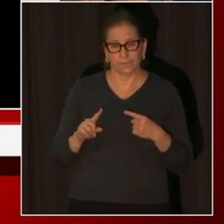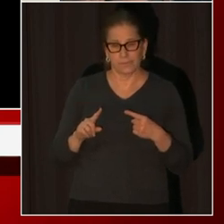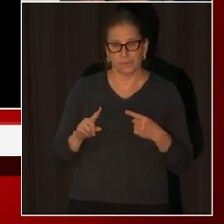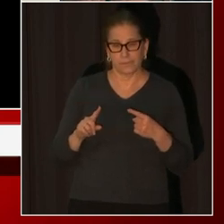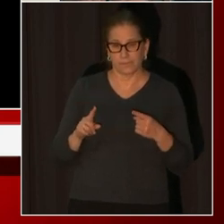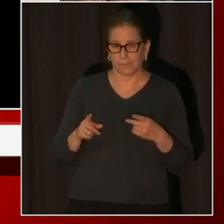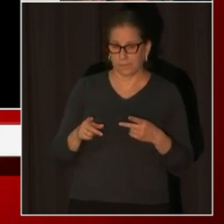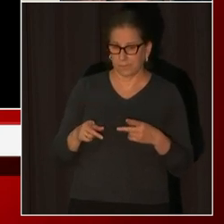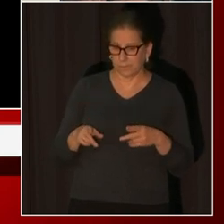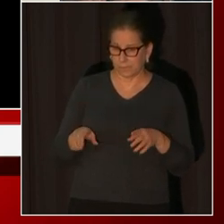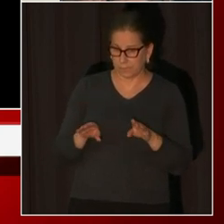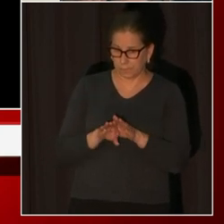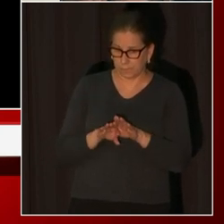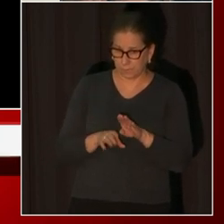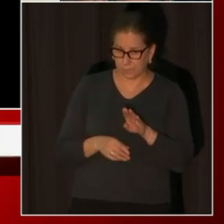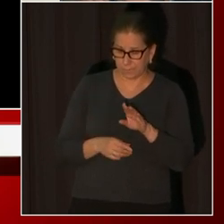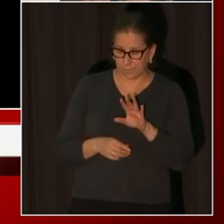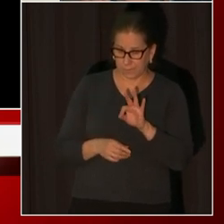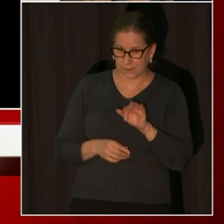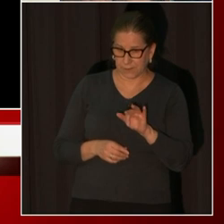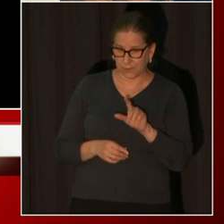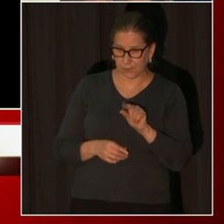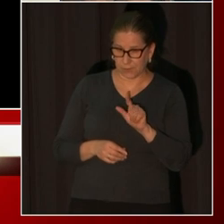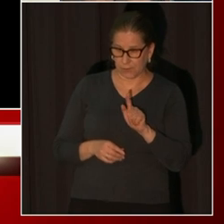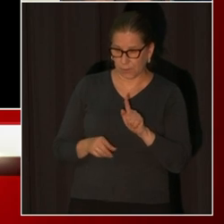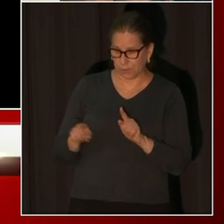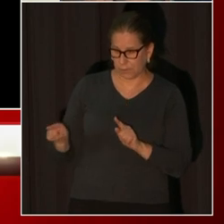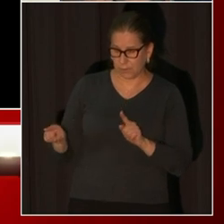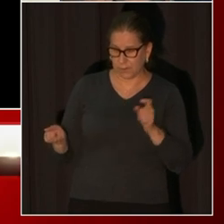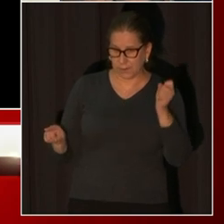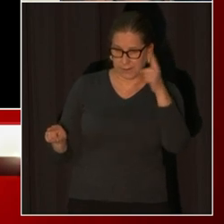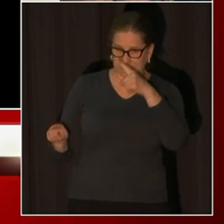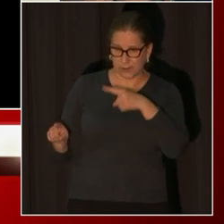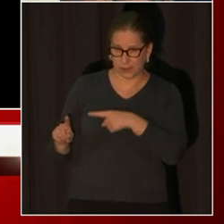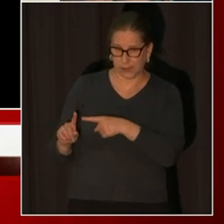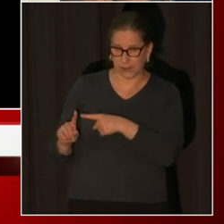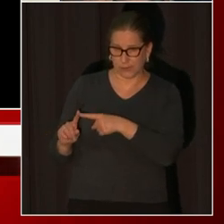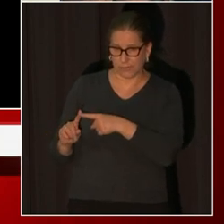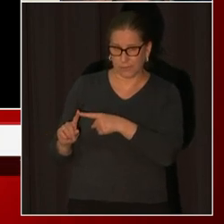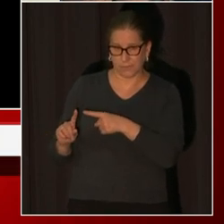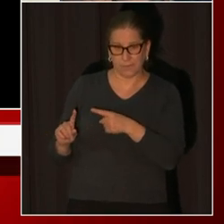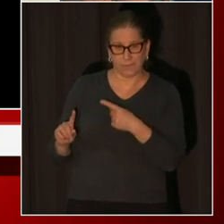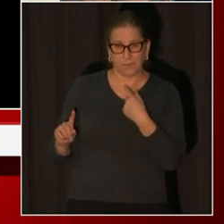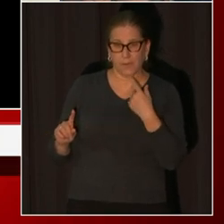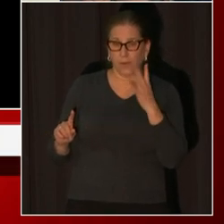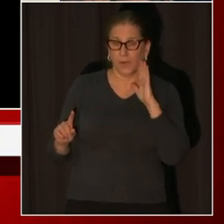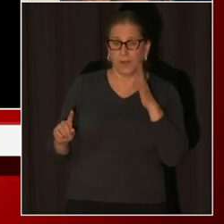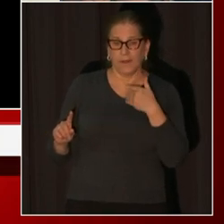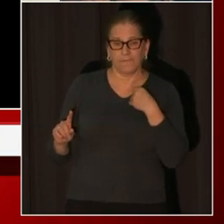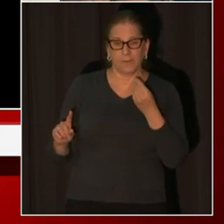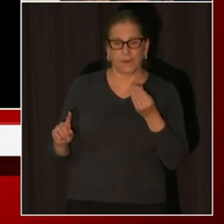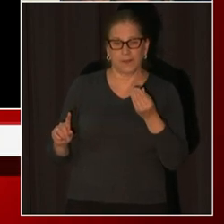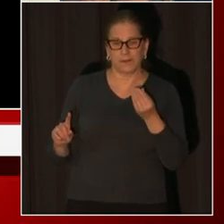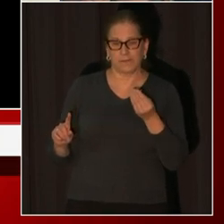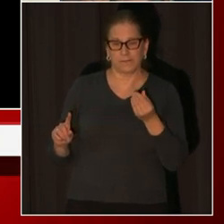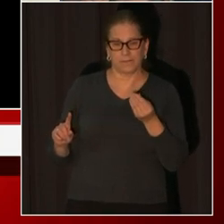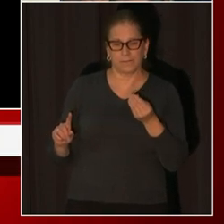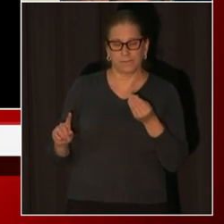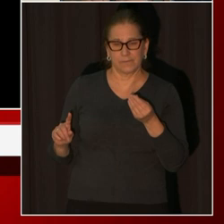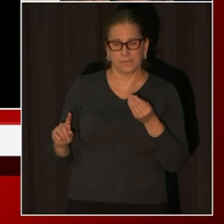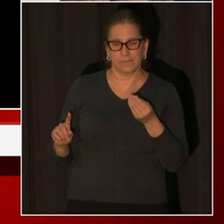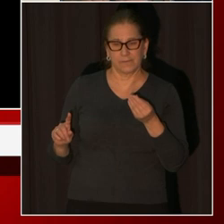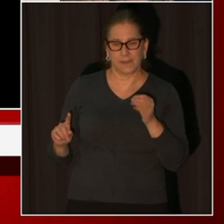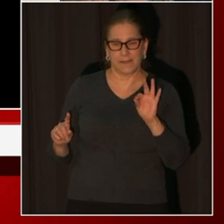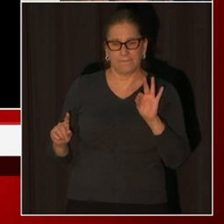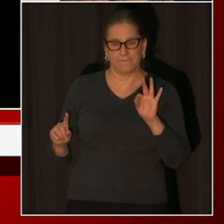from now, the only thing that won't be full under the plan is the fiscal stabilization reserve. And so we'll have the liquidity